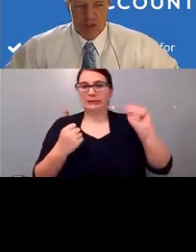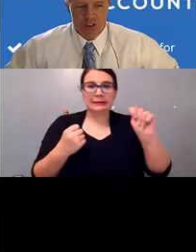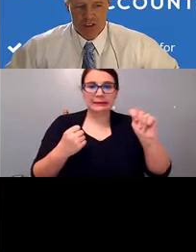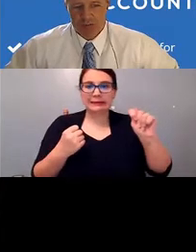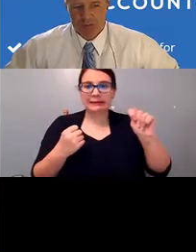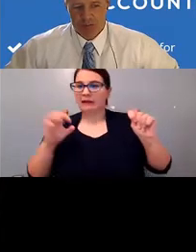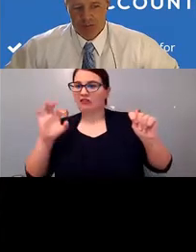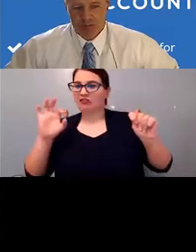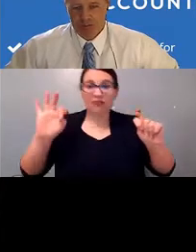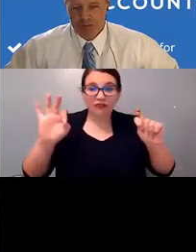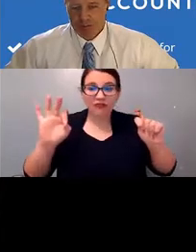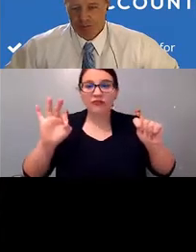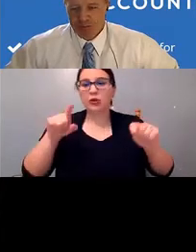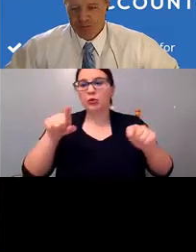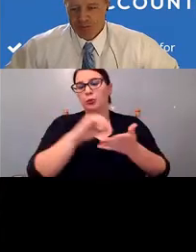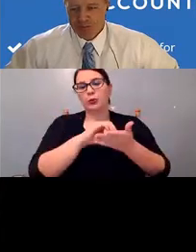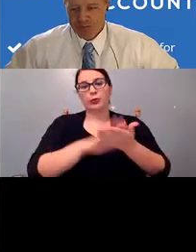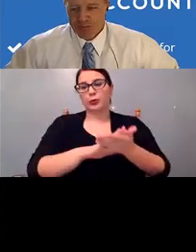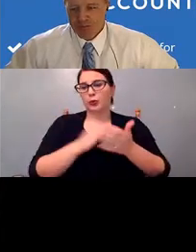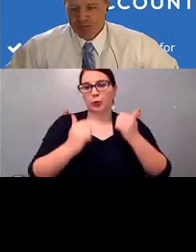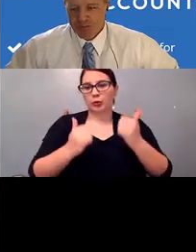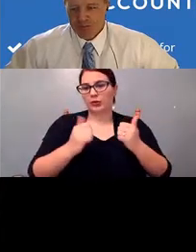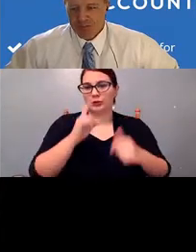that question.